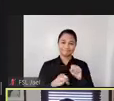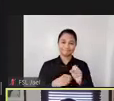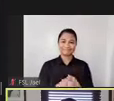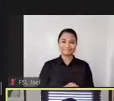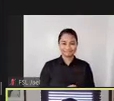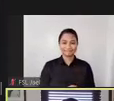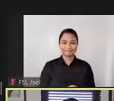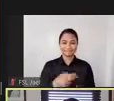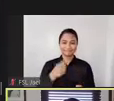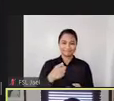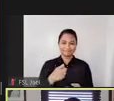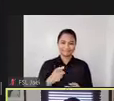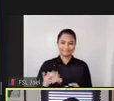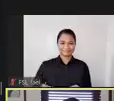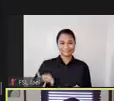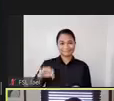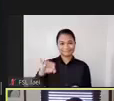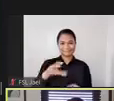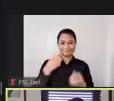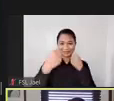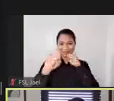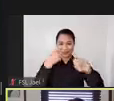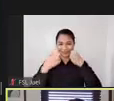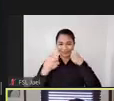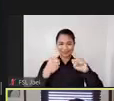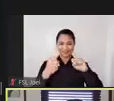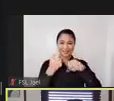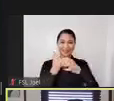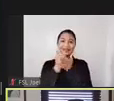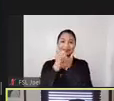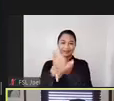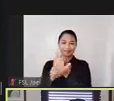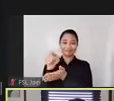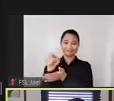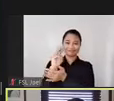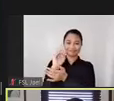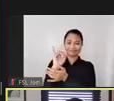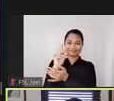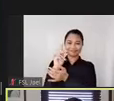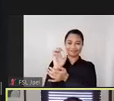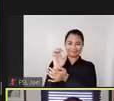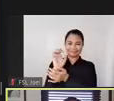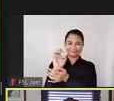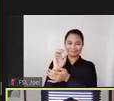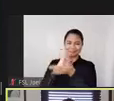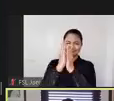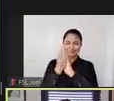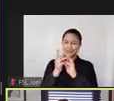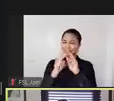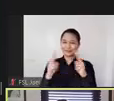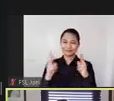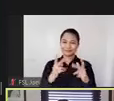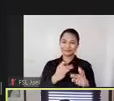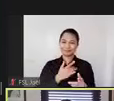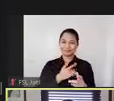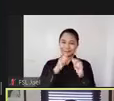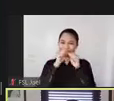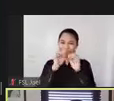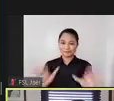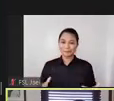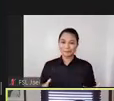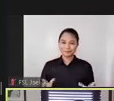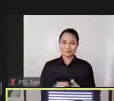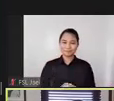to serve in the IOC as an executive board member and as the chairperson of the Education Commission. But